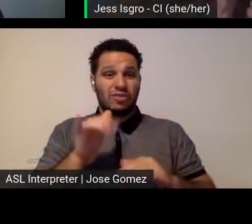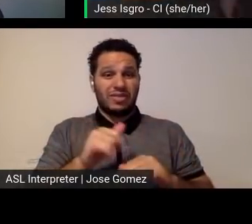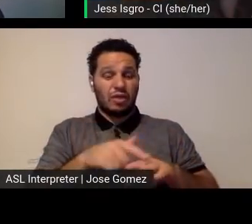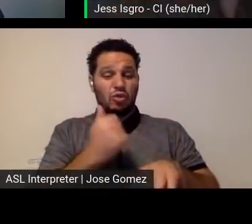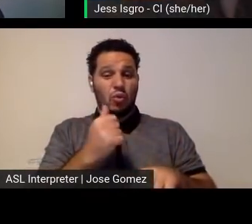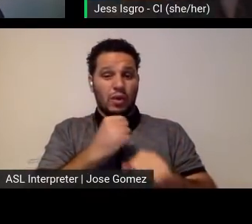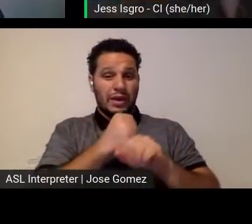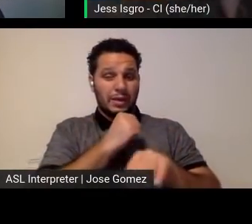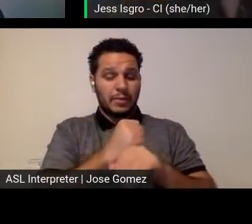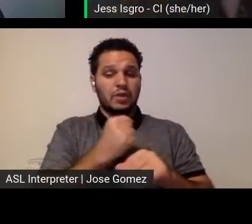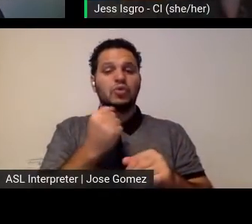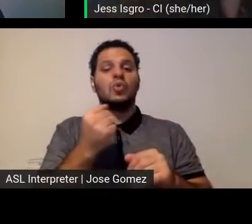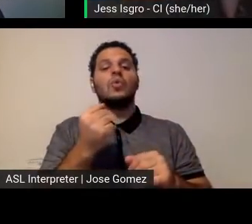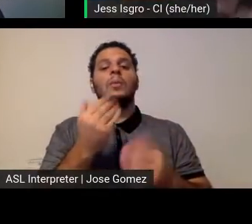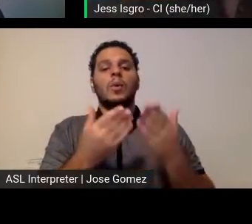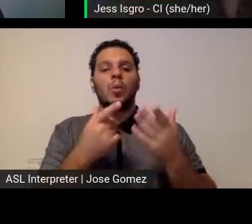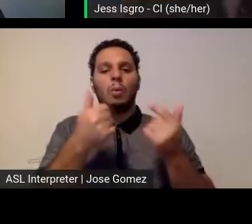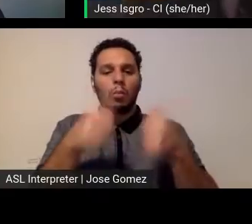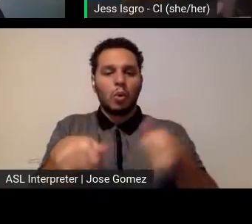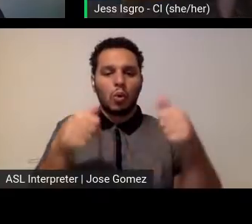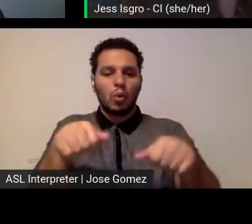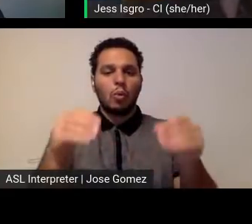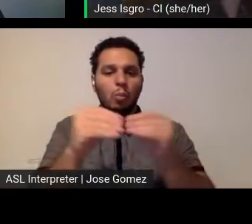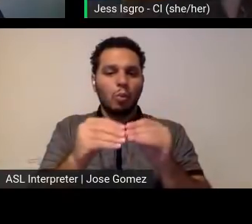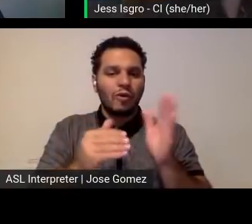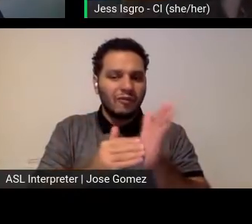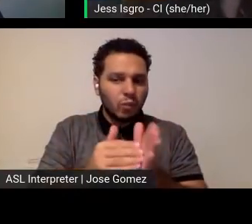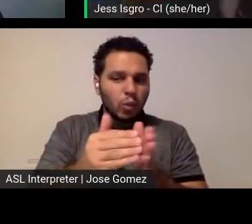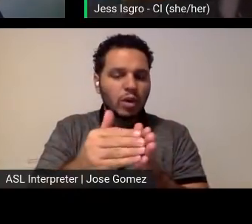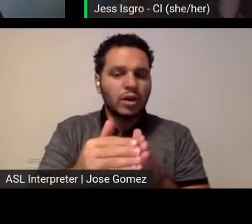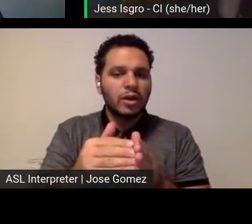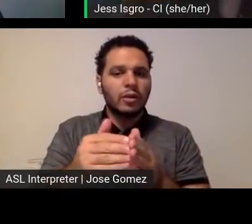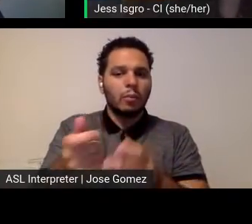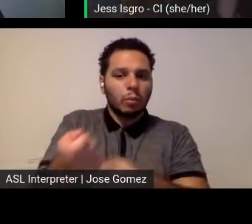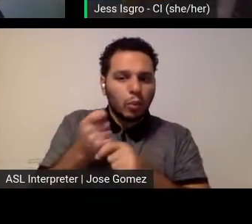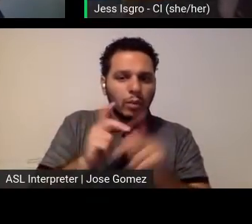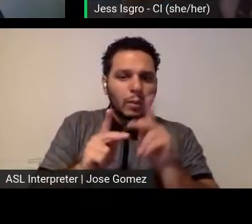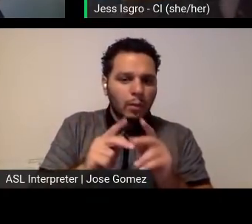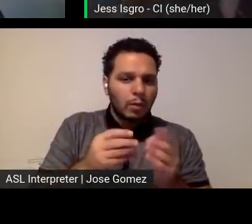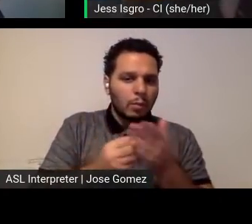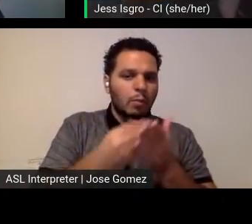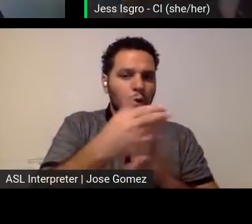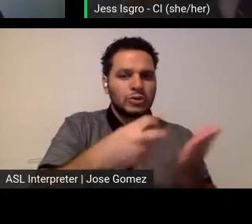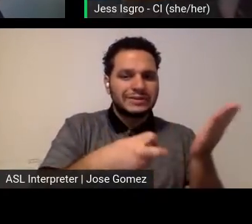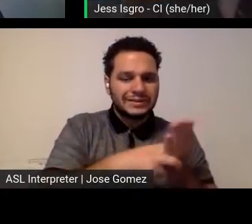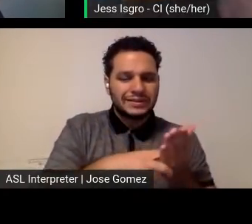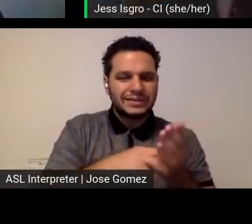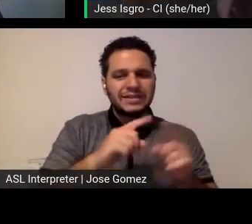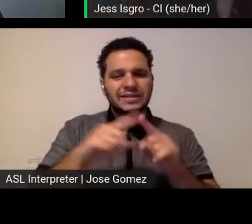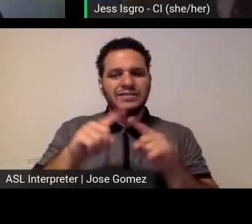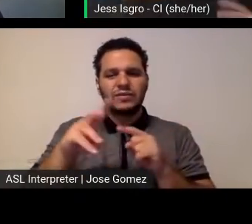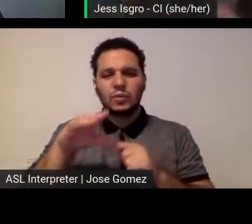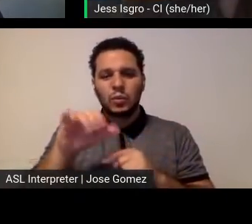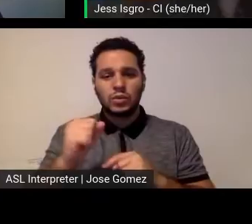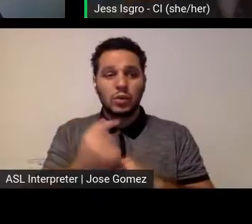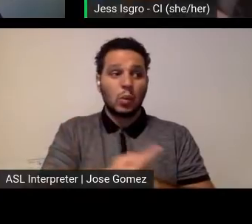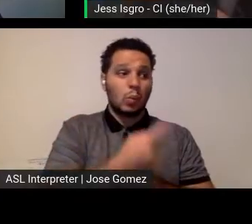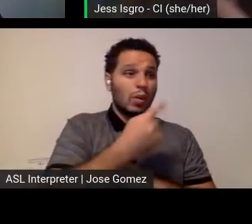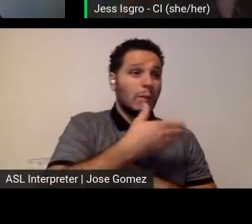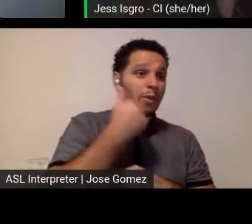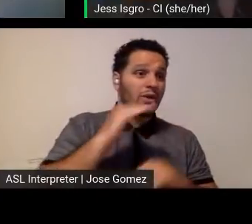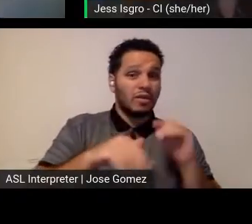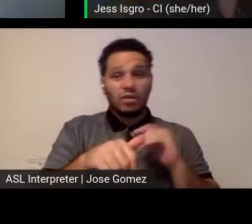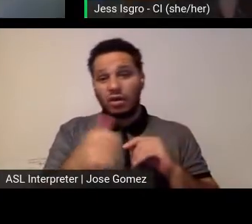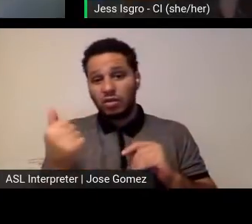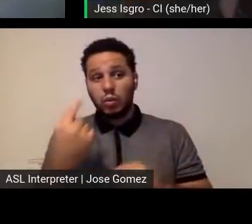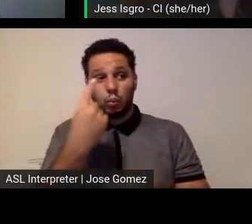want to be posting more frequently within the event itself to drive people to purchase tickets. So I think there are ways to work with that. No one objective or goal is going to